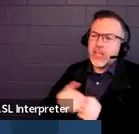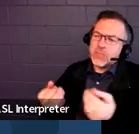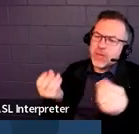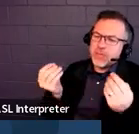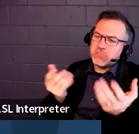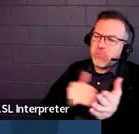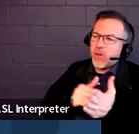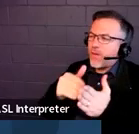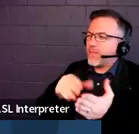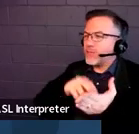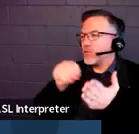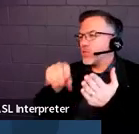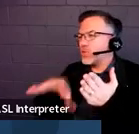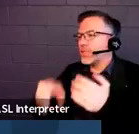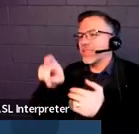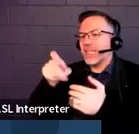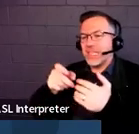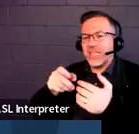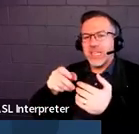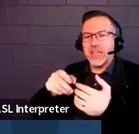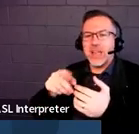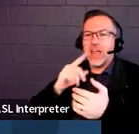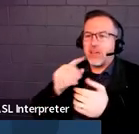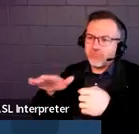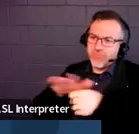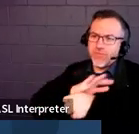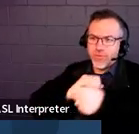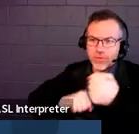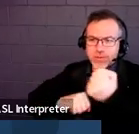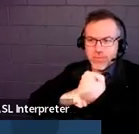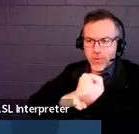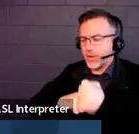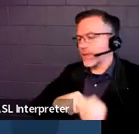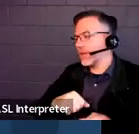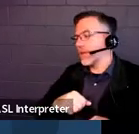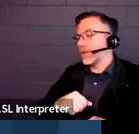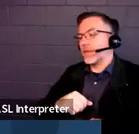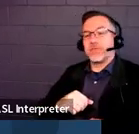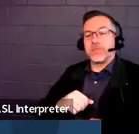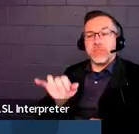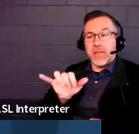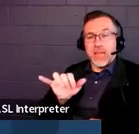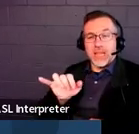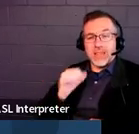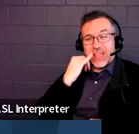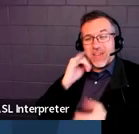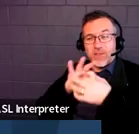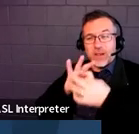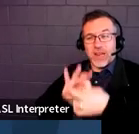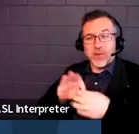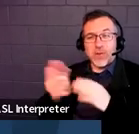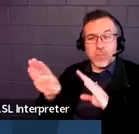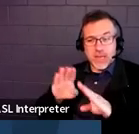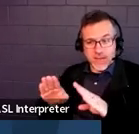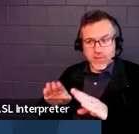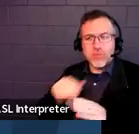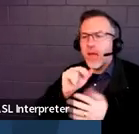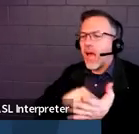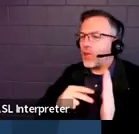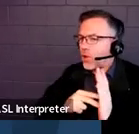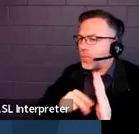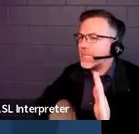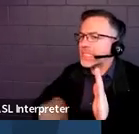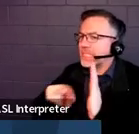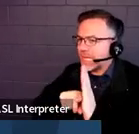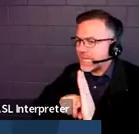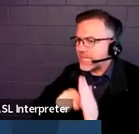support, like all-round support, especially when it comes to behaviors. And I'm not just talking about negative